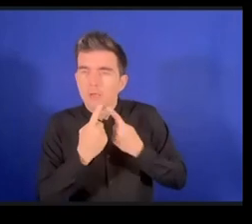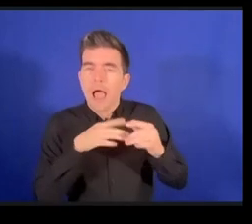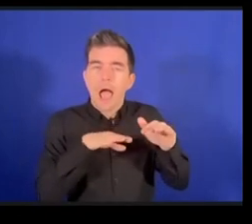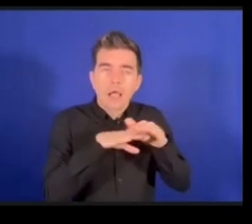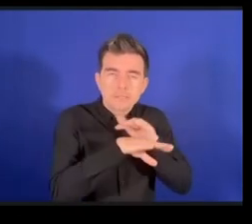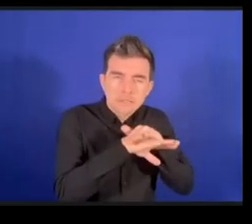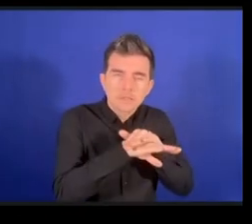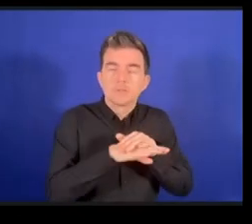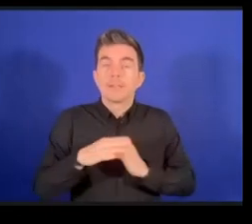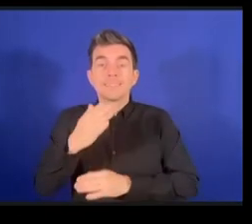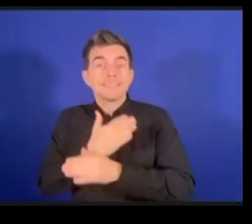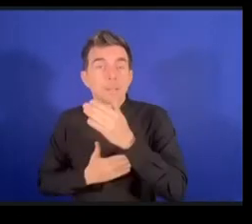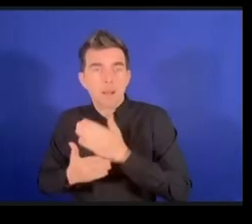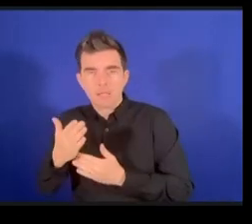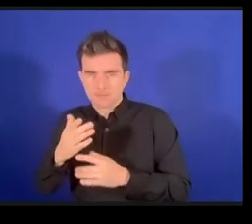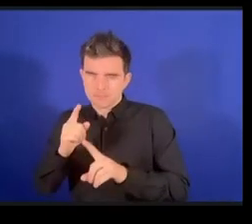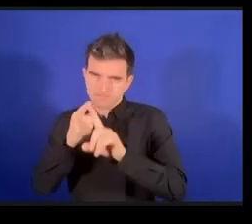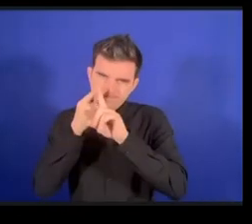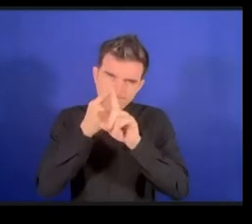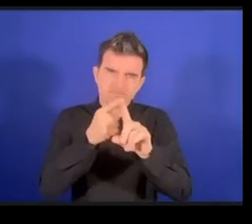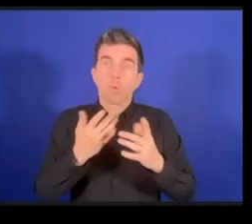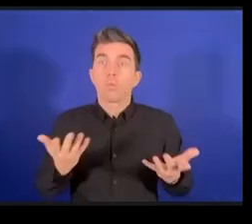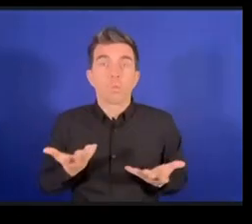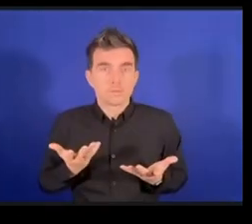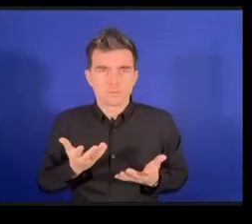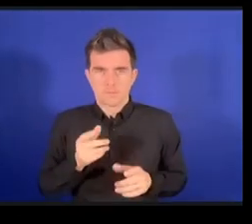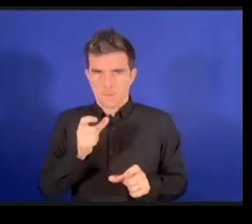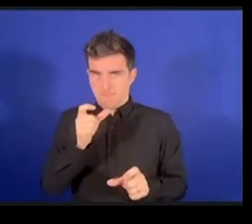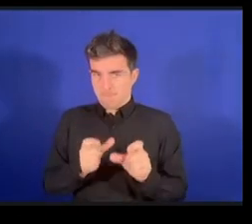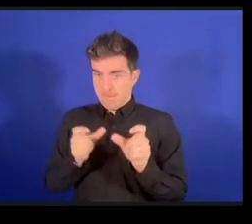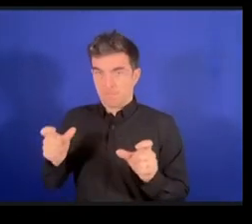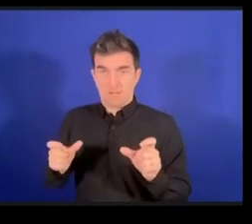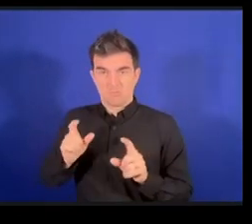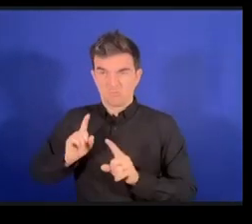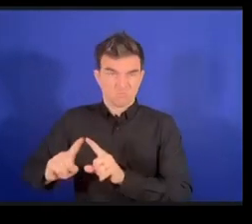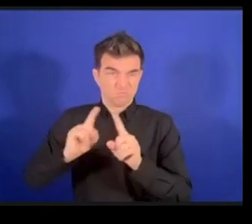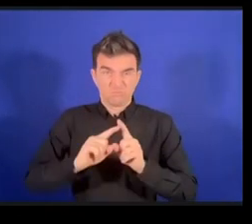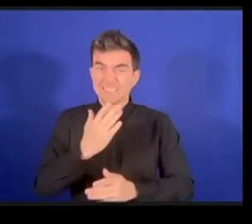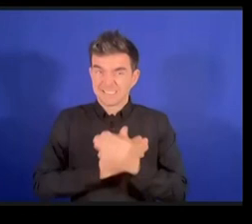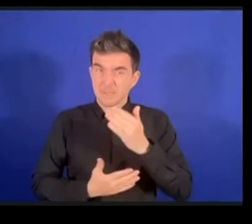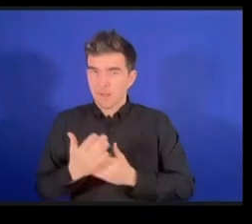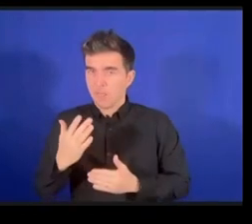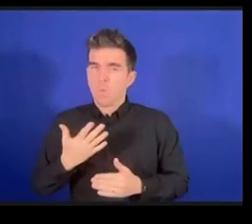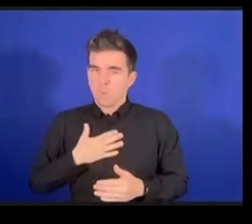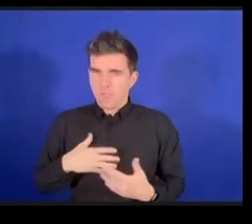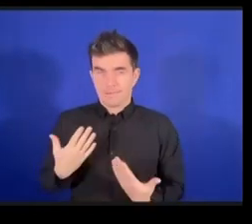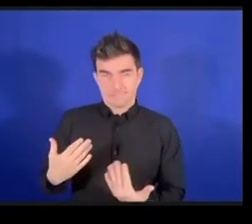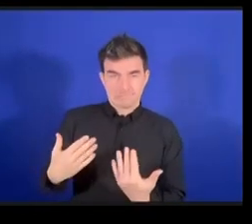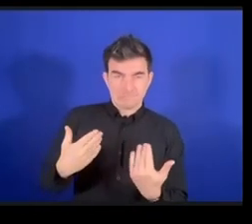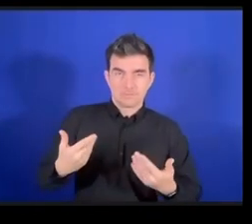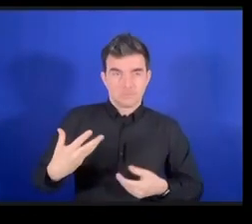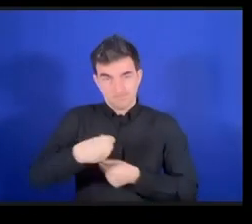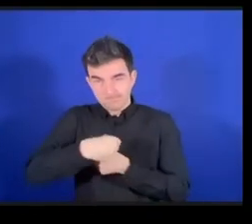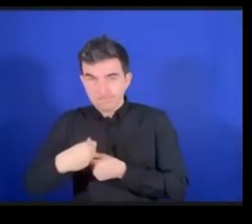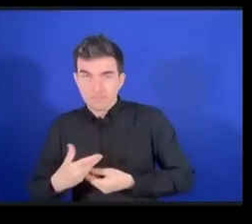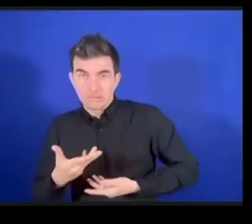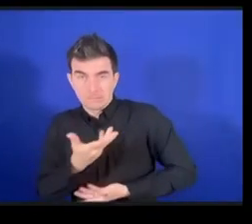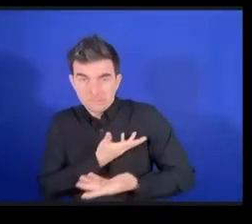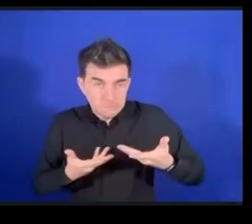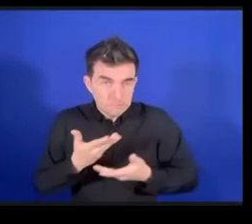discussion it aims to reach those discussions through the participation of actual persons with